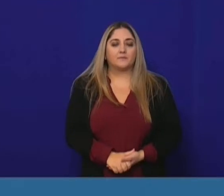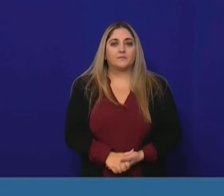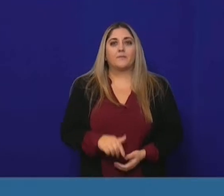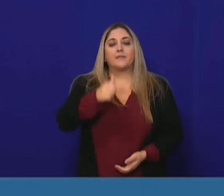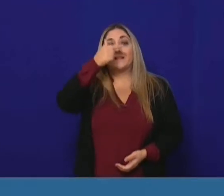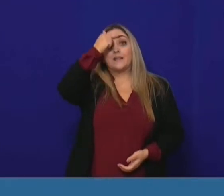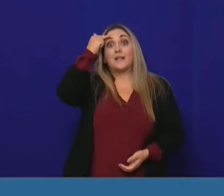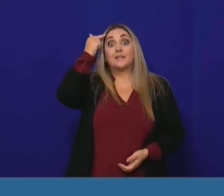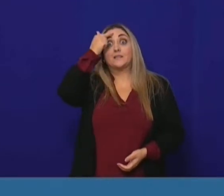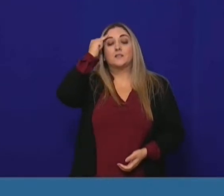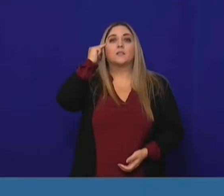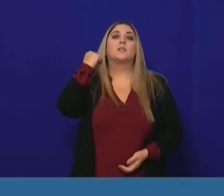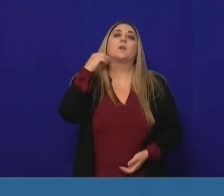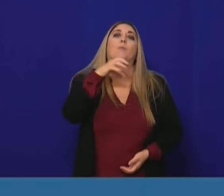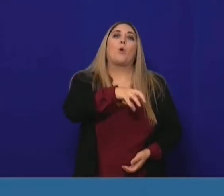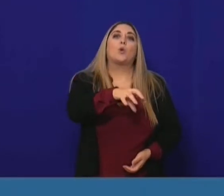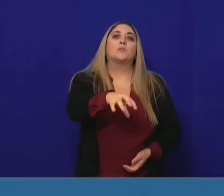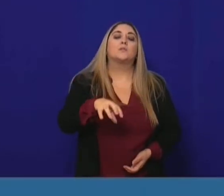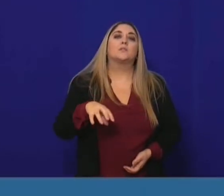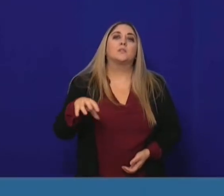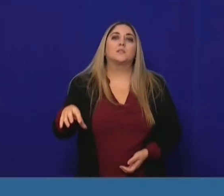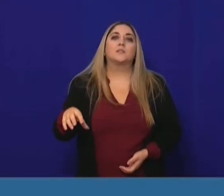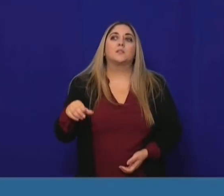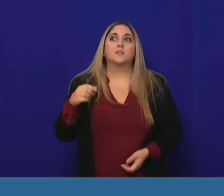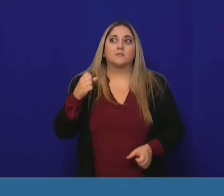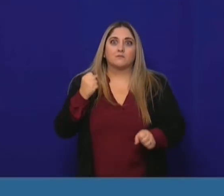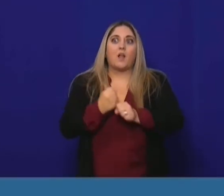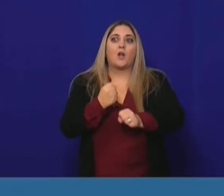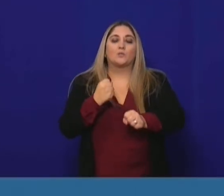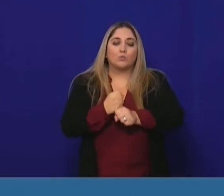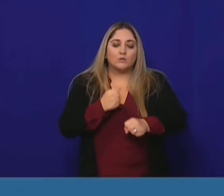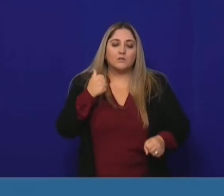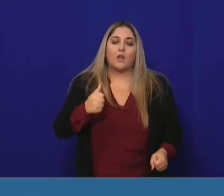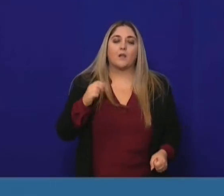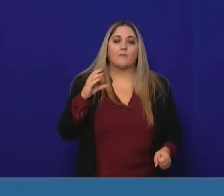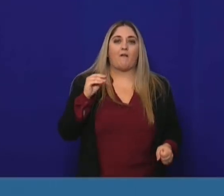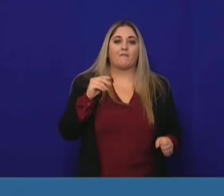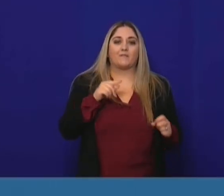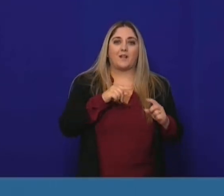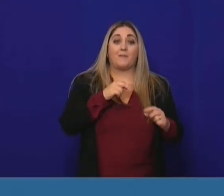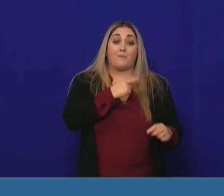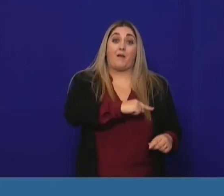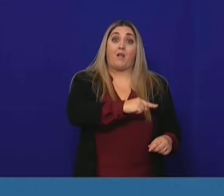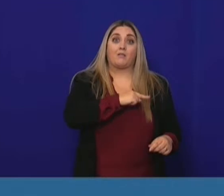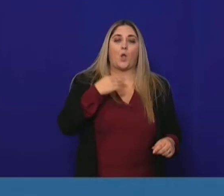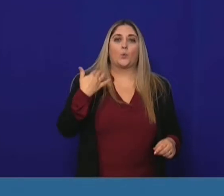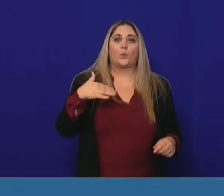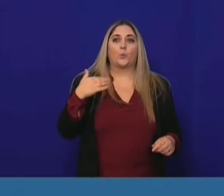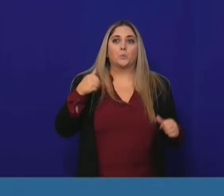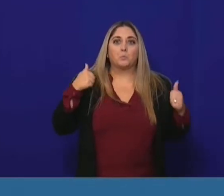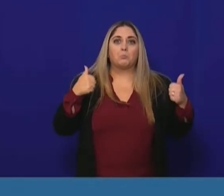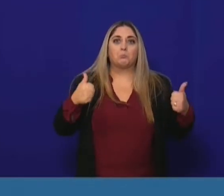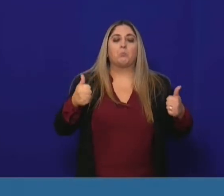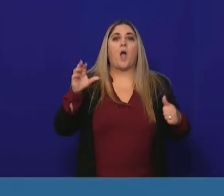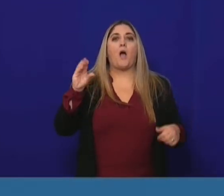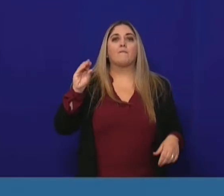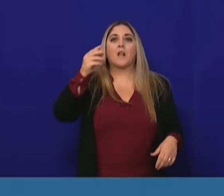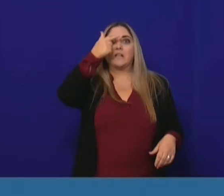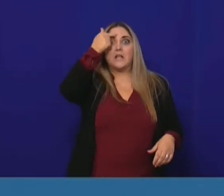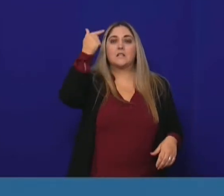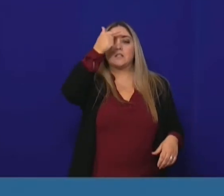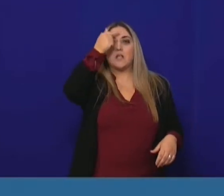L-testjar huwa wieħed mill-istrateġiji forti tagħna fejn aħna wieħed mill-pajjiżi li qegħdin nagħmlu ħafna it-testjar